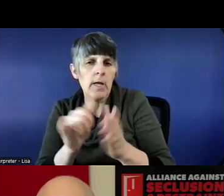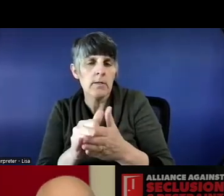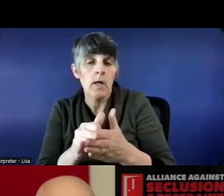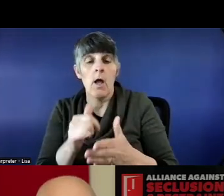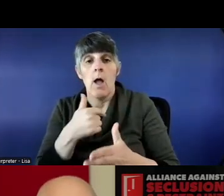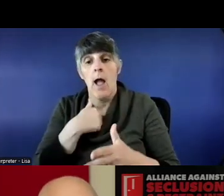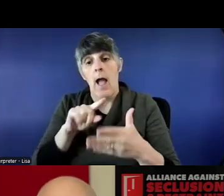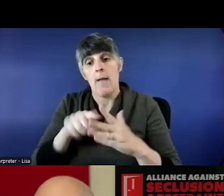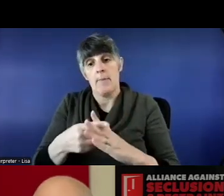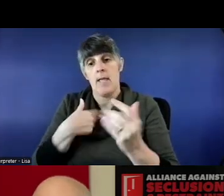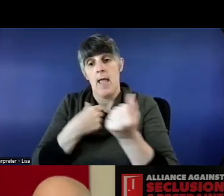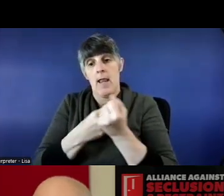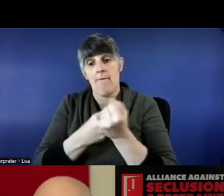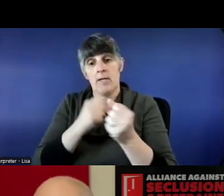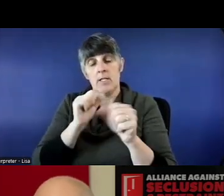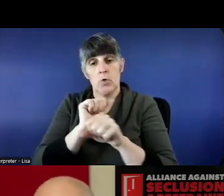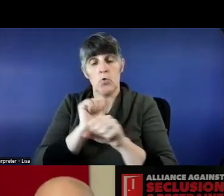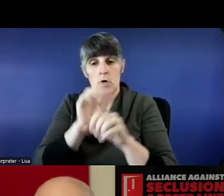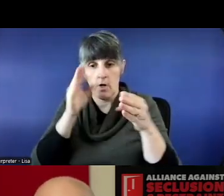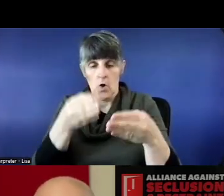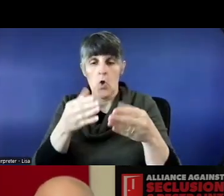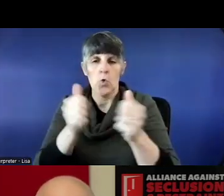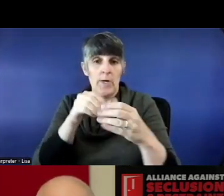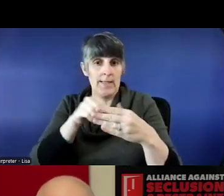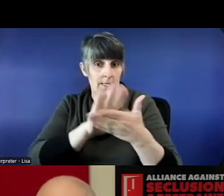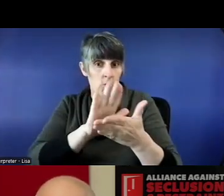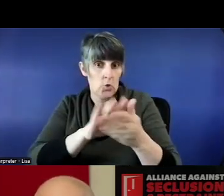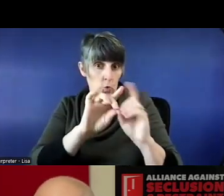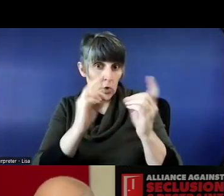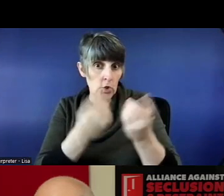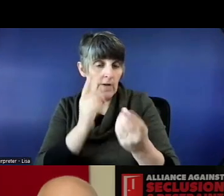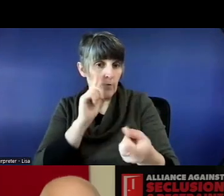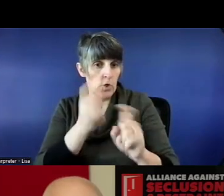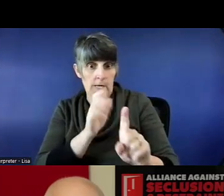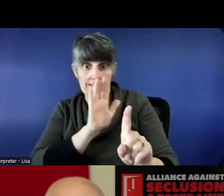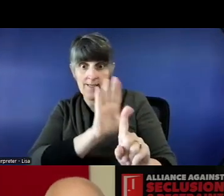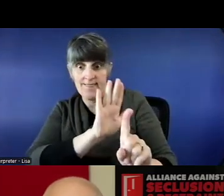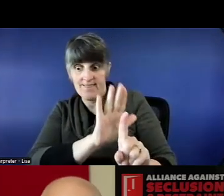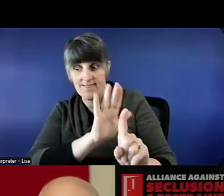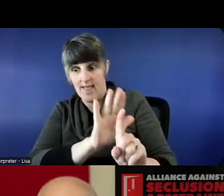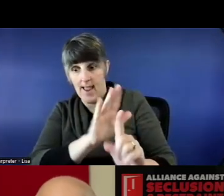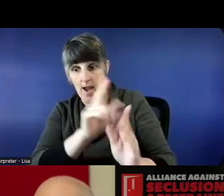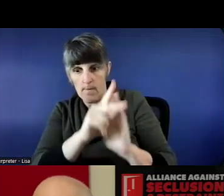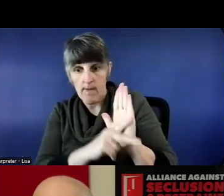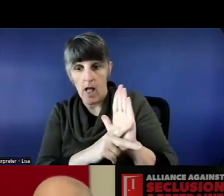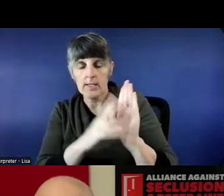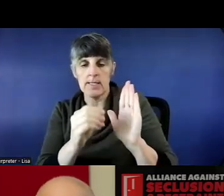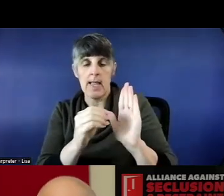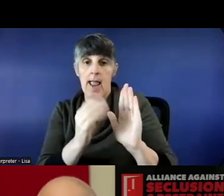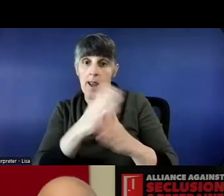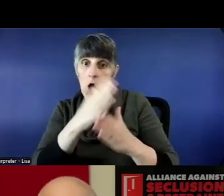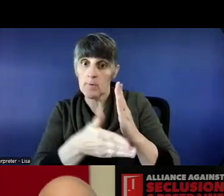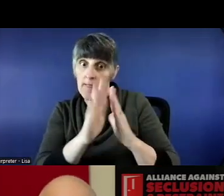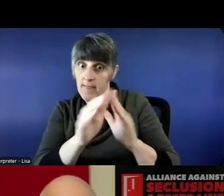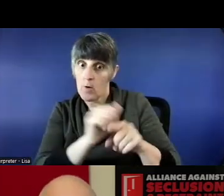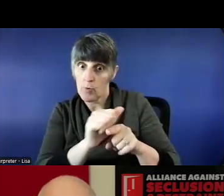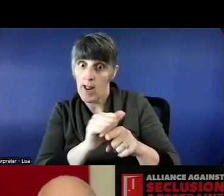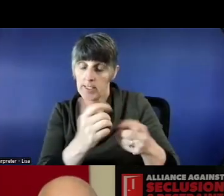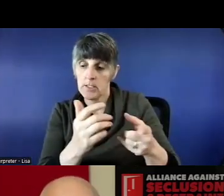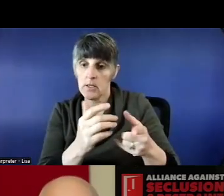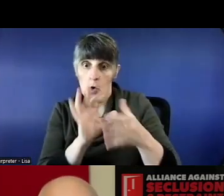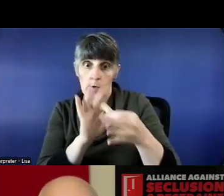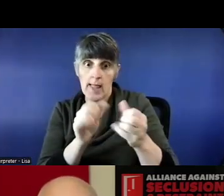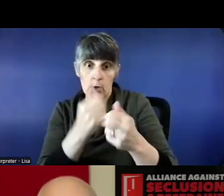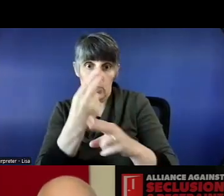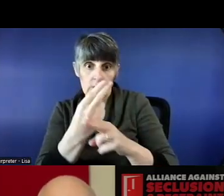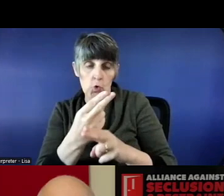my advocacy work initially working within our school district to change their policy and ultimately their practice around the